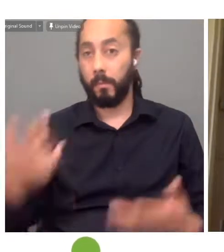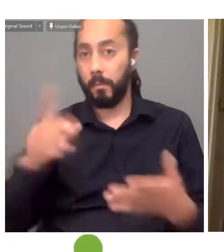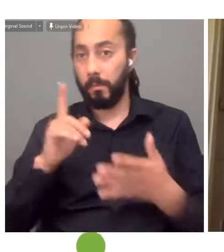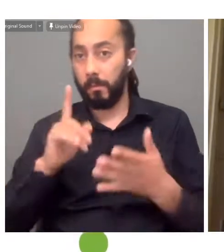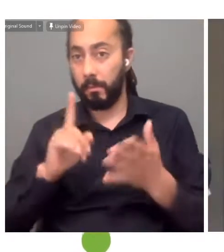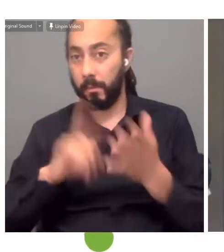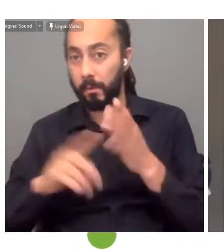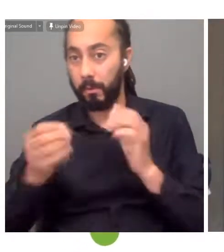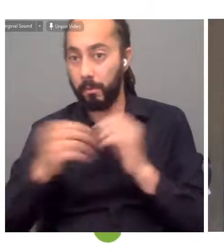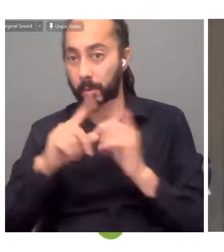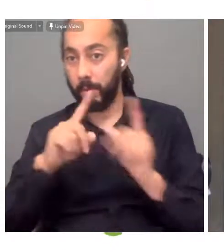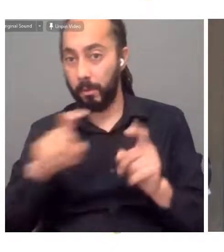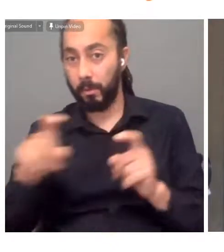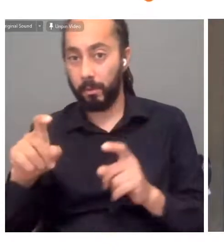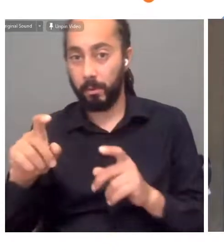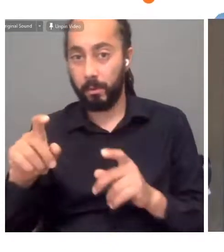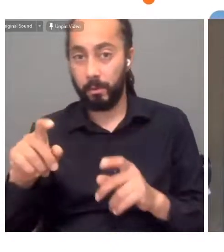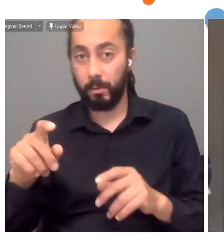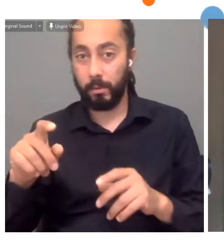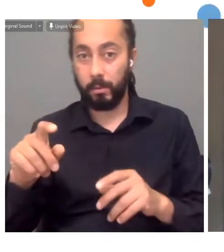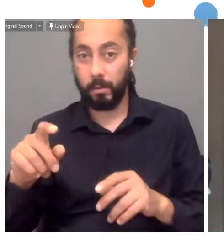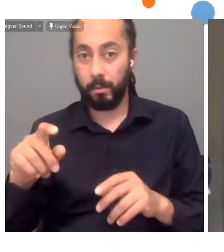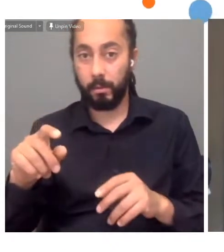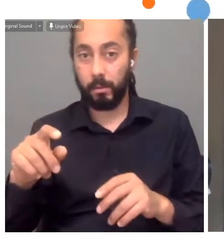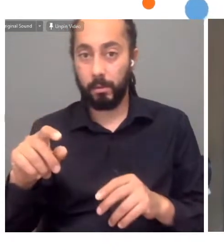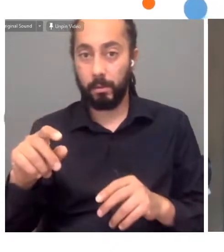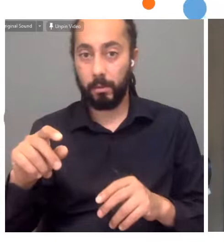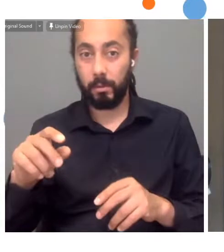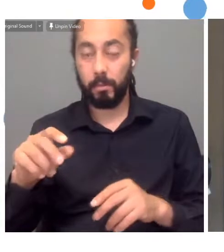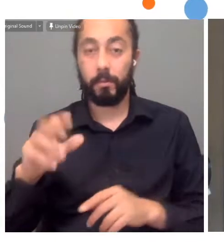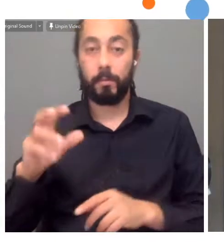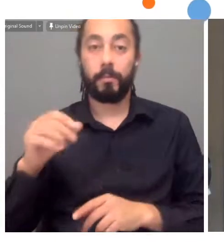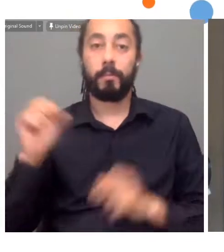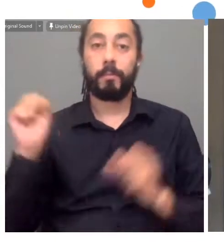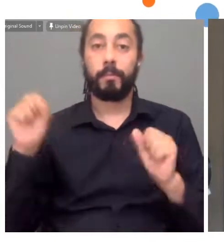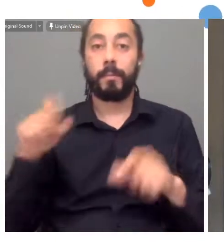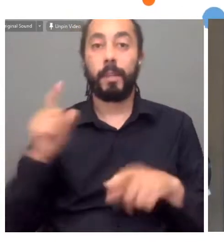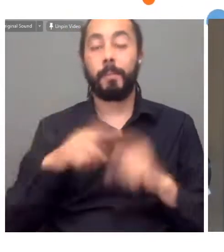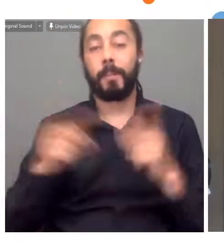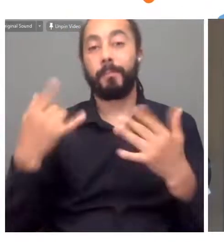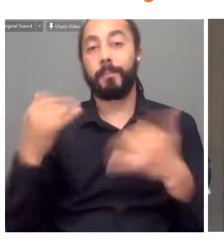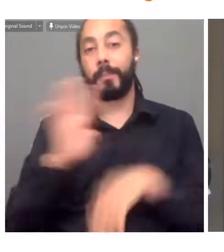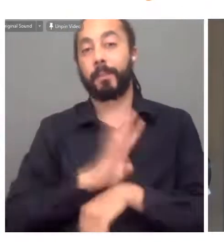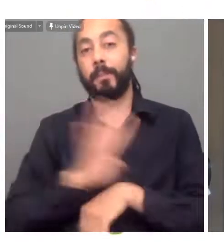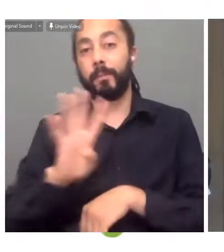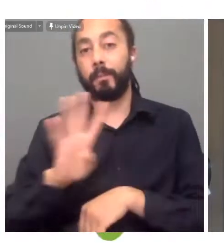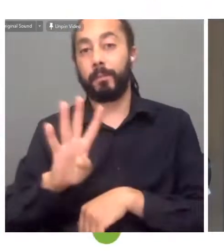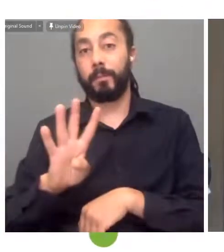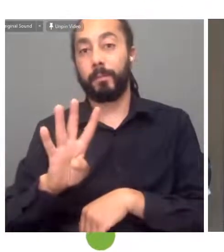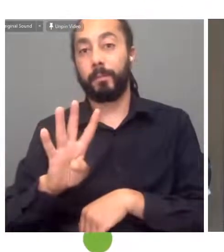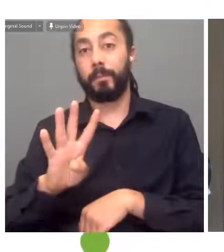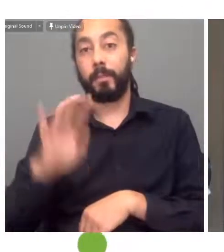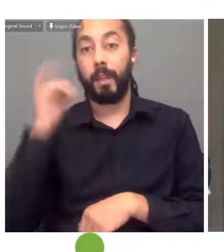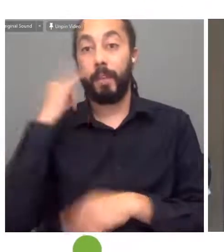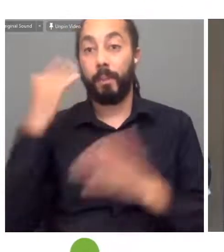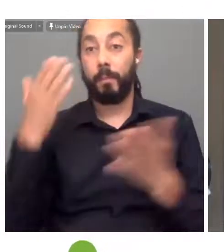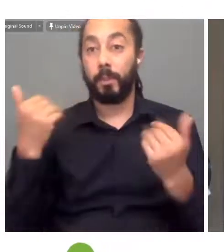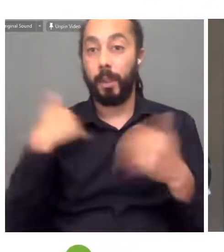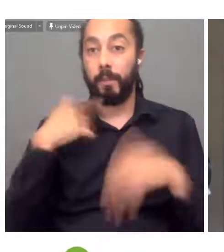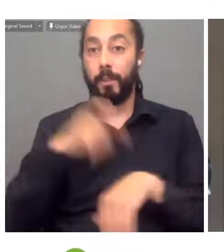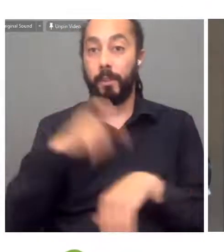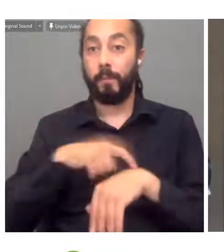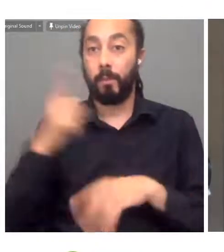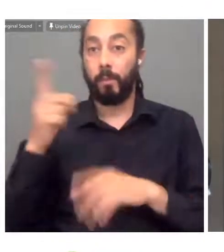question? We can, but I want to be cognizant of the time because we're at 4 p.m. If the minister has time for one more, I could ask